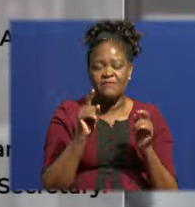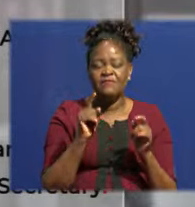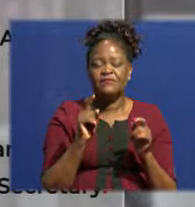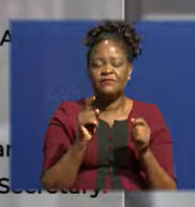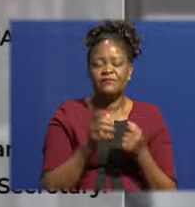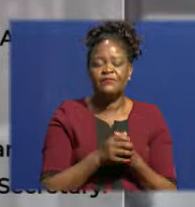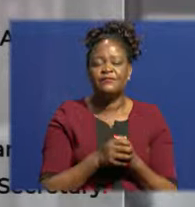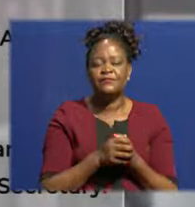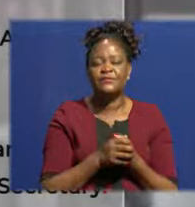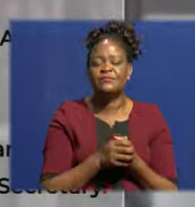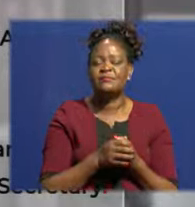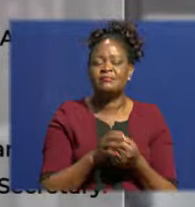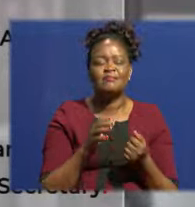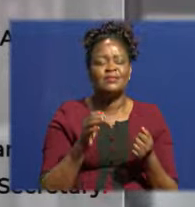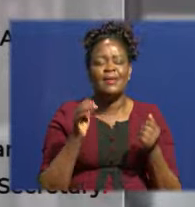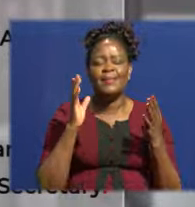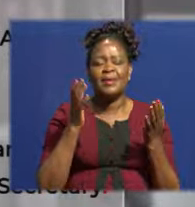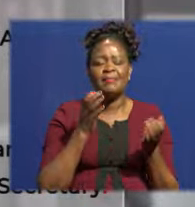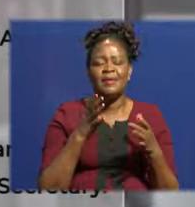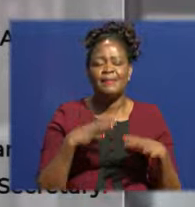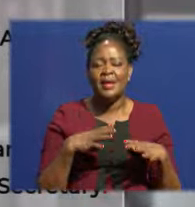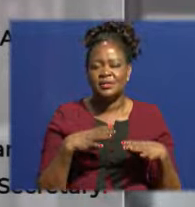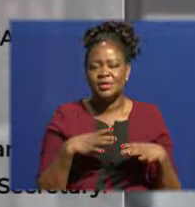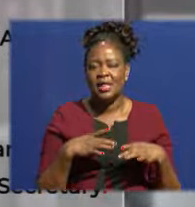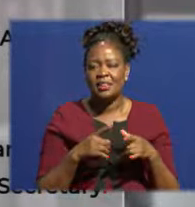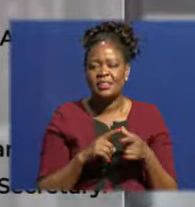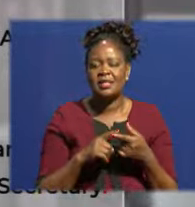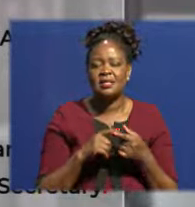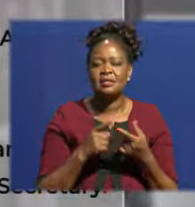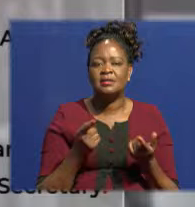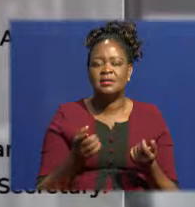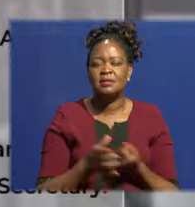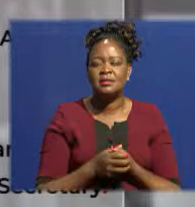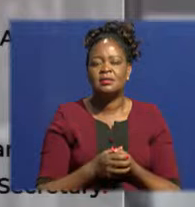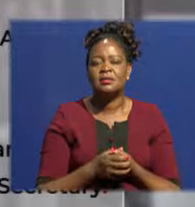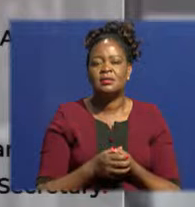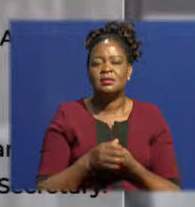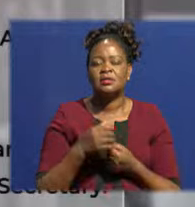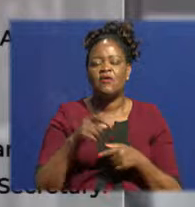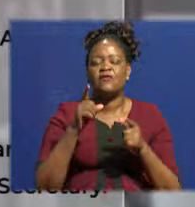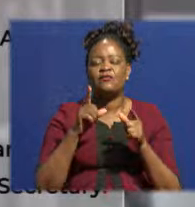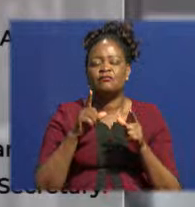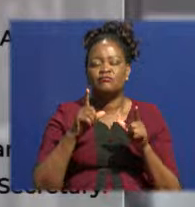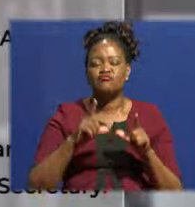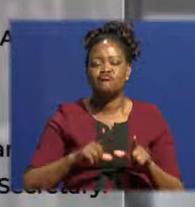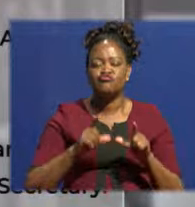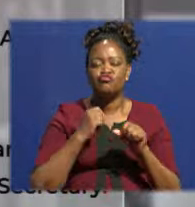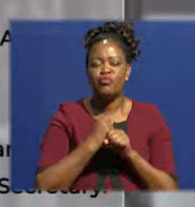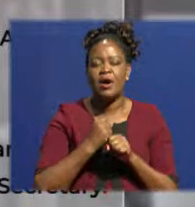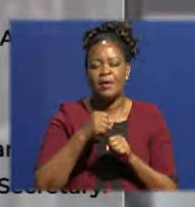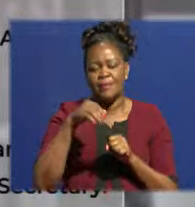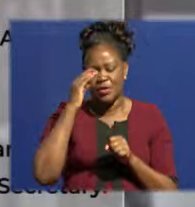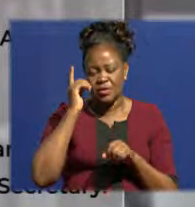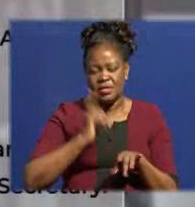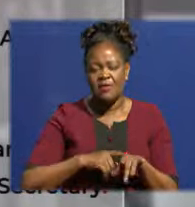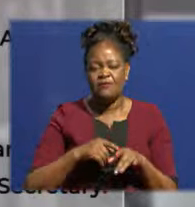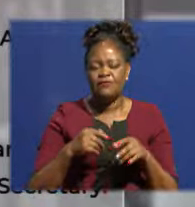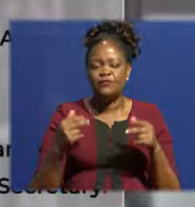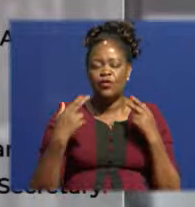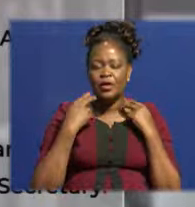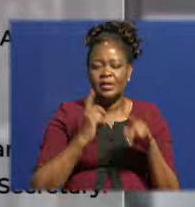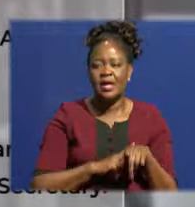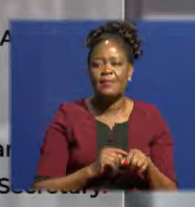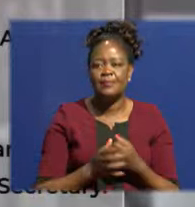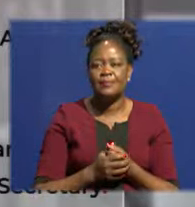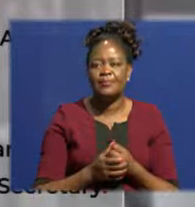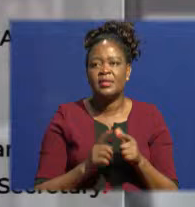mark as an entrepreneur, having started to operate bars during the colonial period, it was his leadership of the Kwasi Political